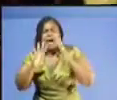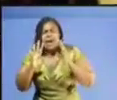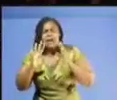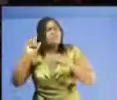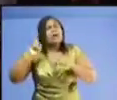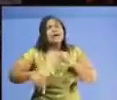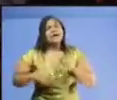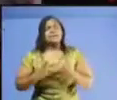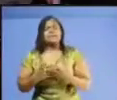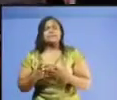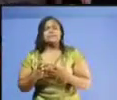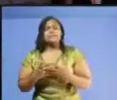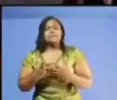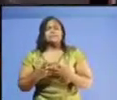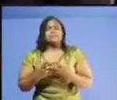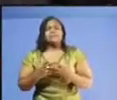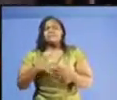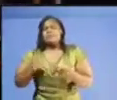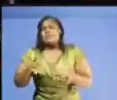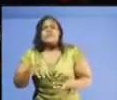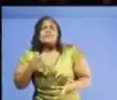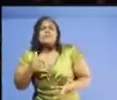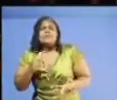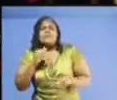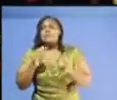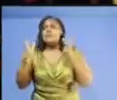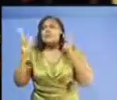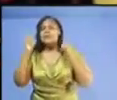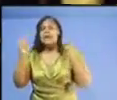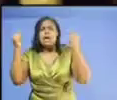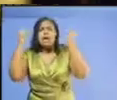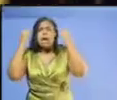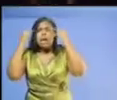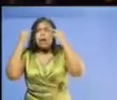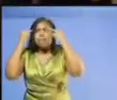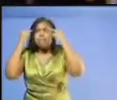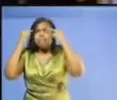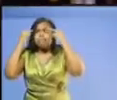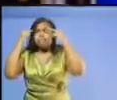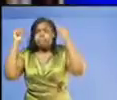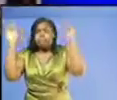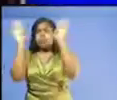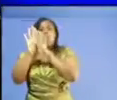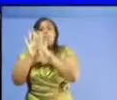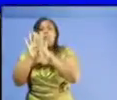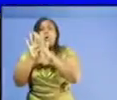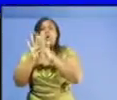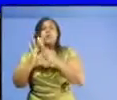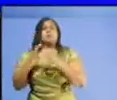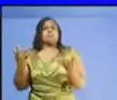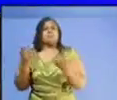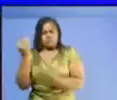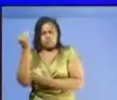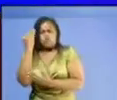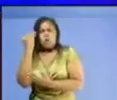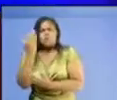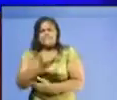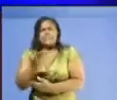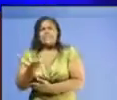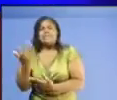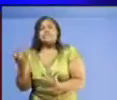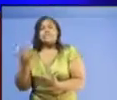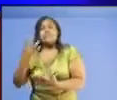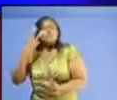come. You couldn't feel, you couldn't hear anything. Your mind seemed to be blank, but you know it's the stuff that you